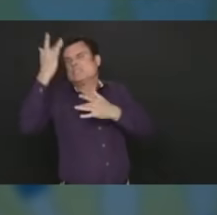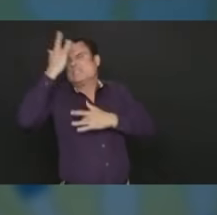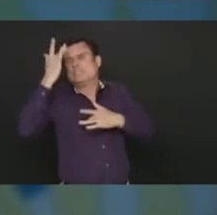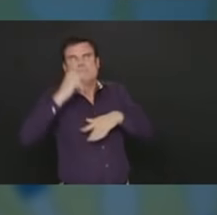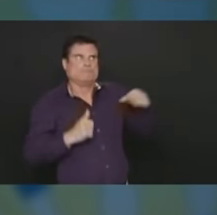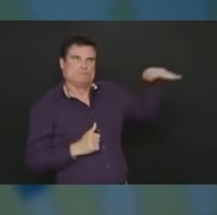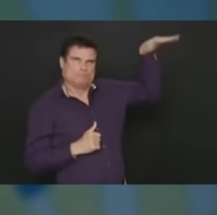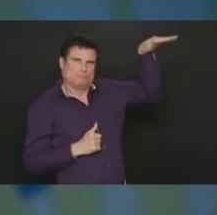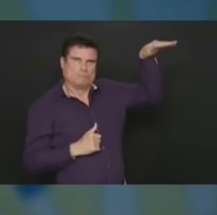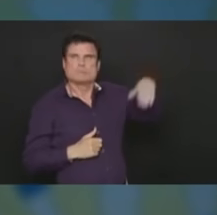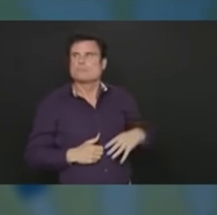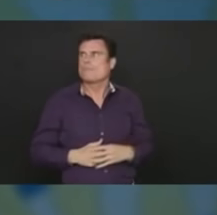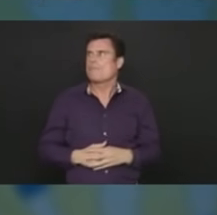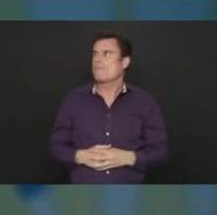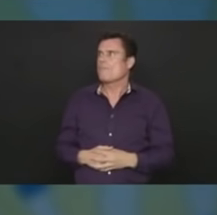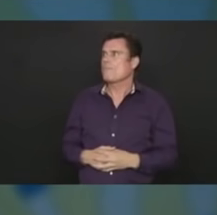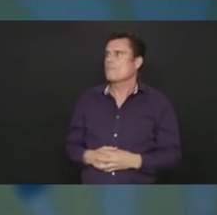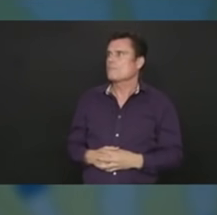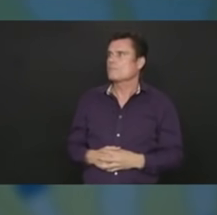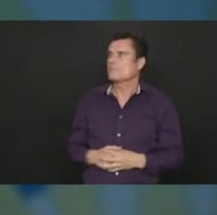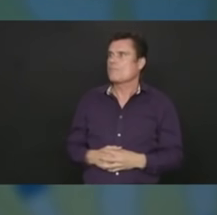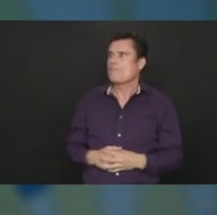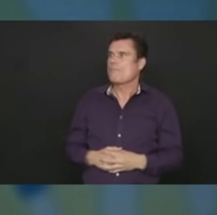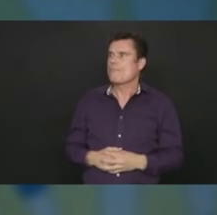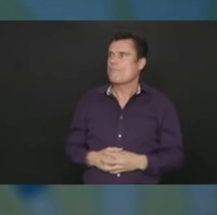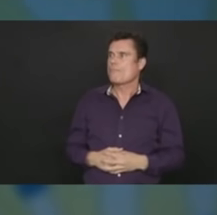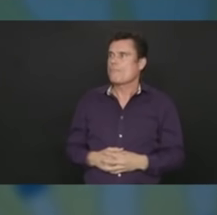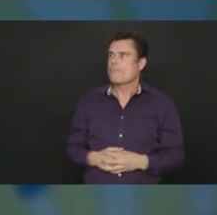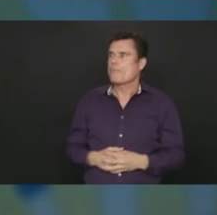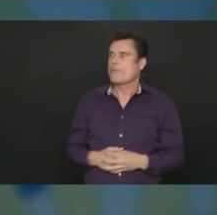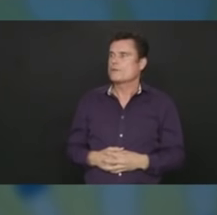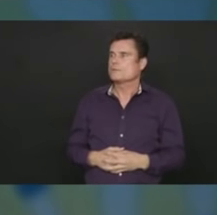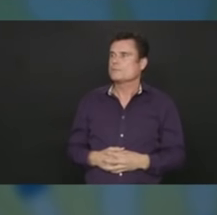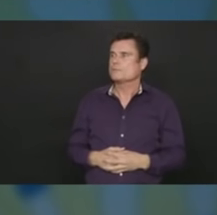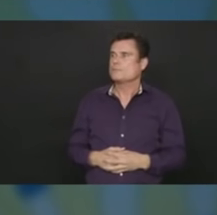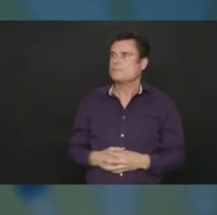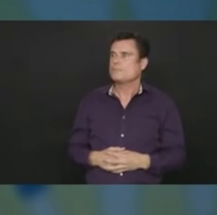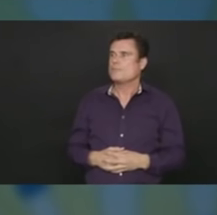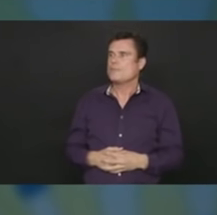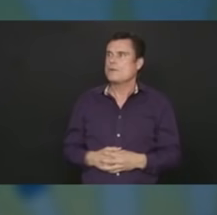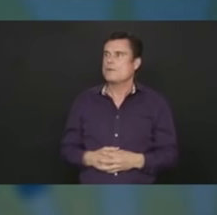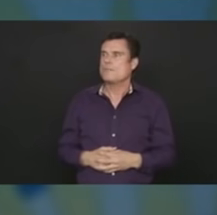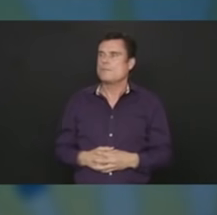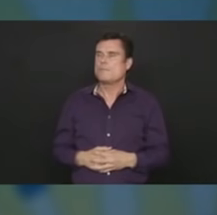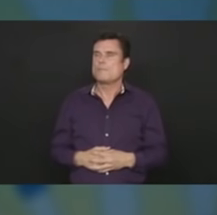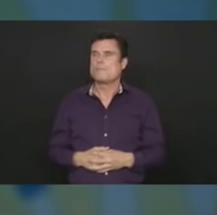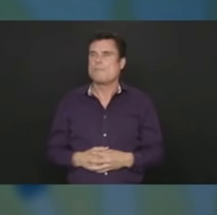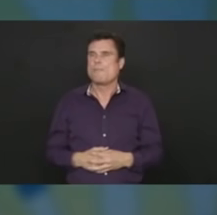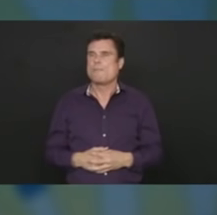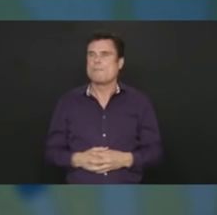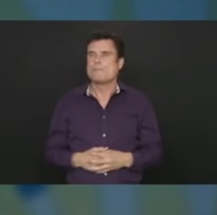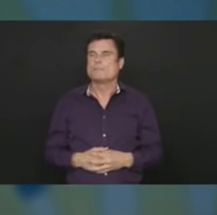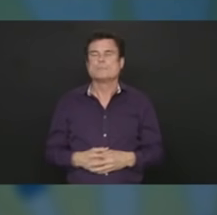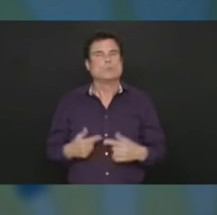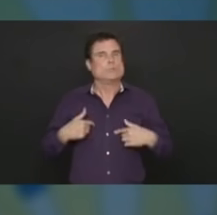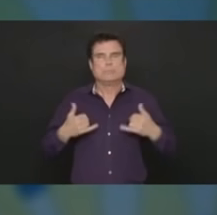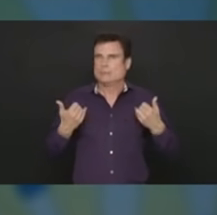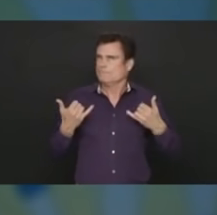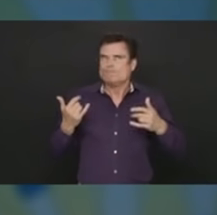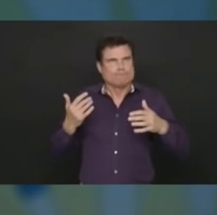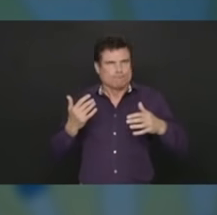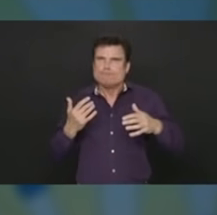ago, that we've remained ready, obviously, for critical care patients, including those with COVID-19, that the number of patients